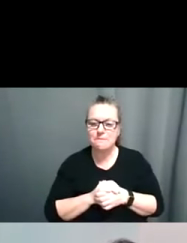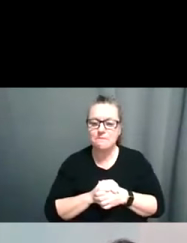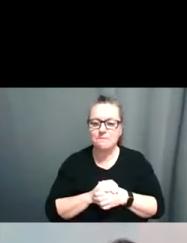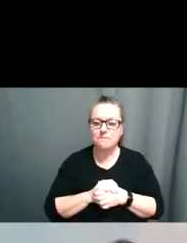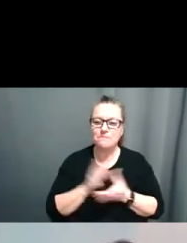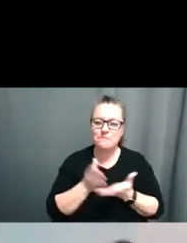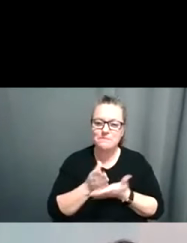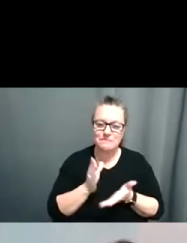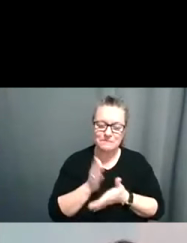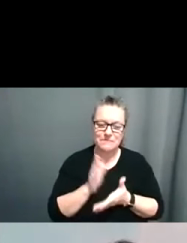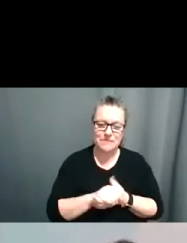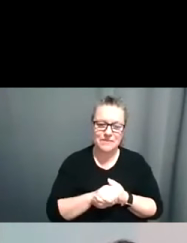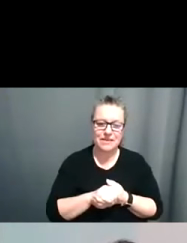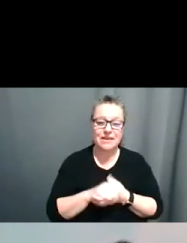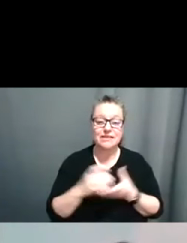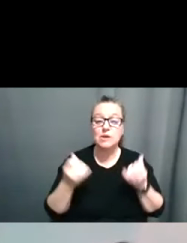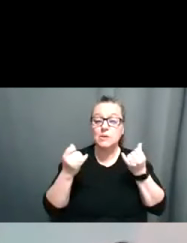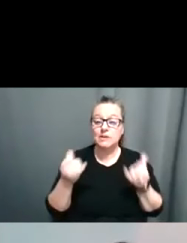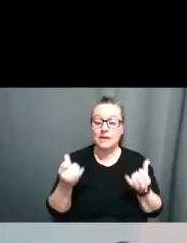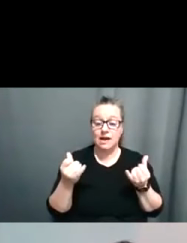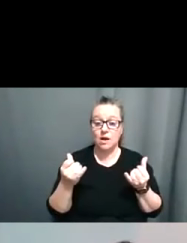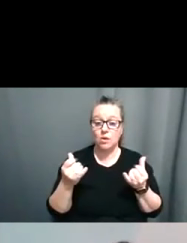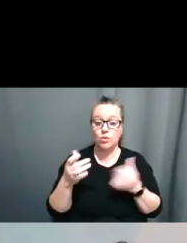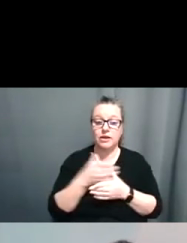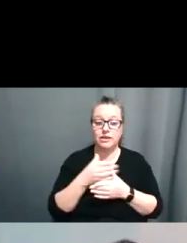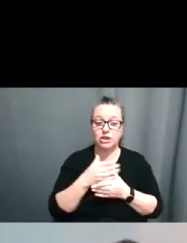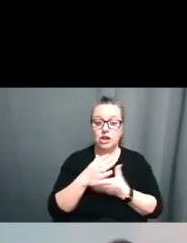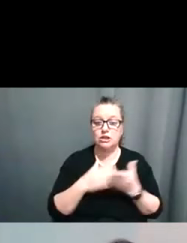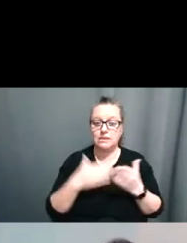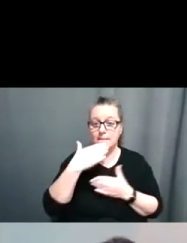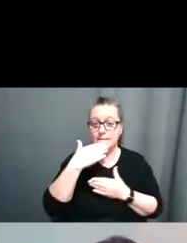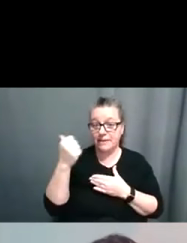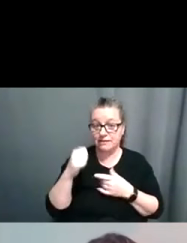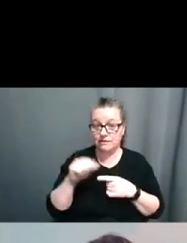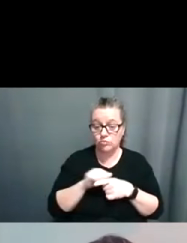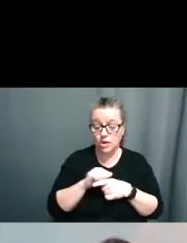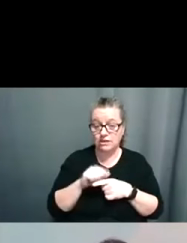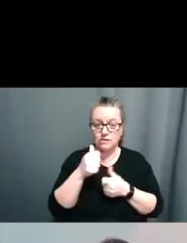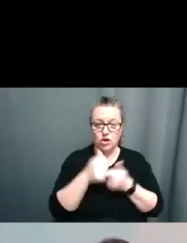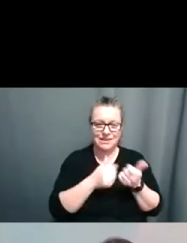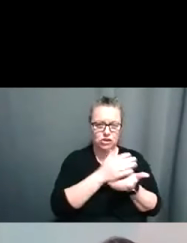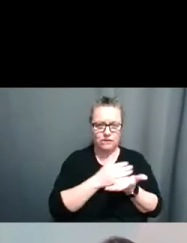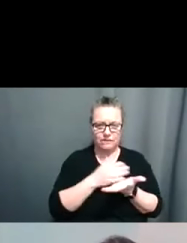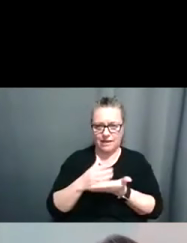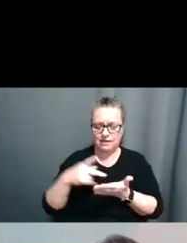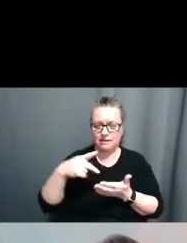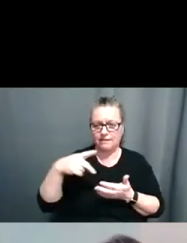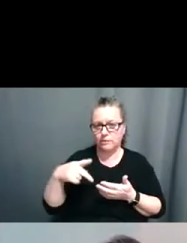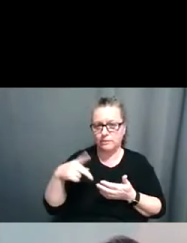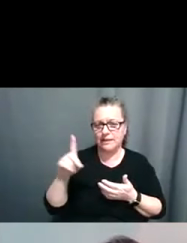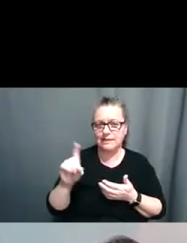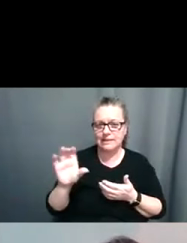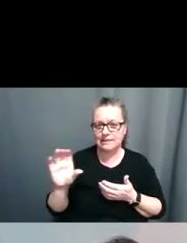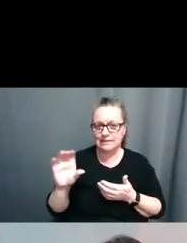All right. So now we're going to share some best practices for each phase of your PDCA